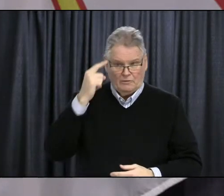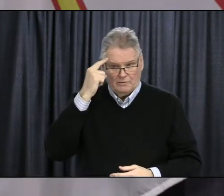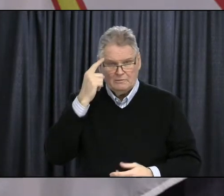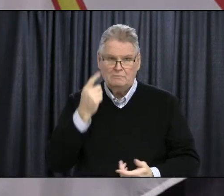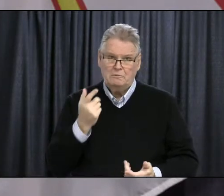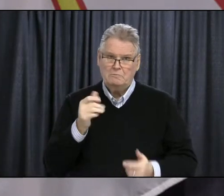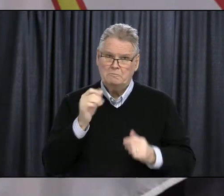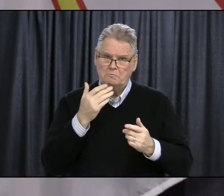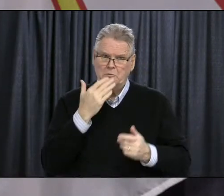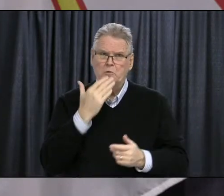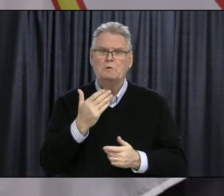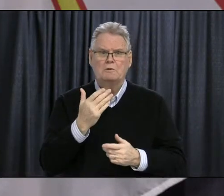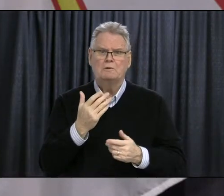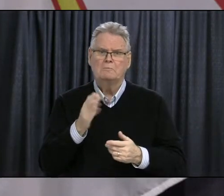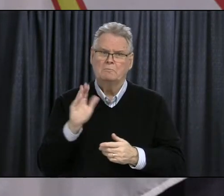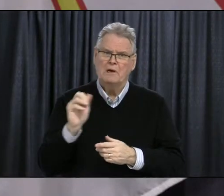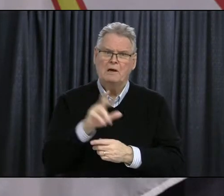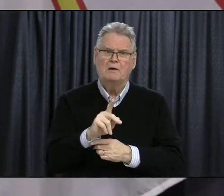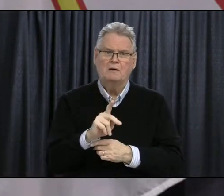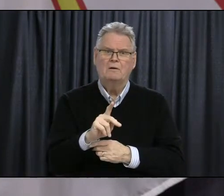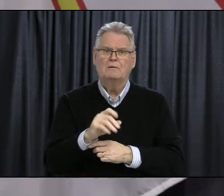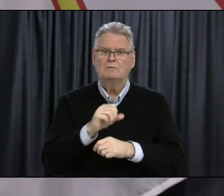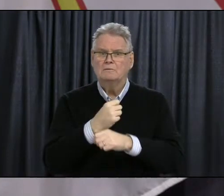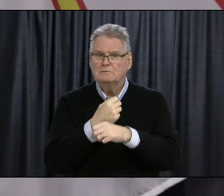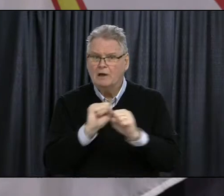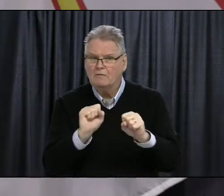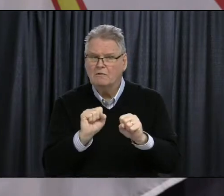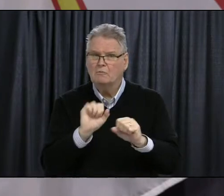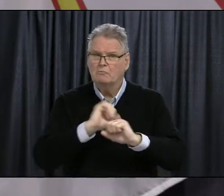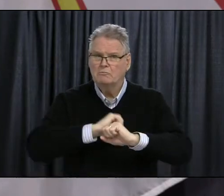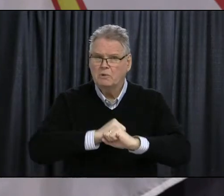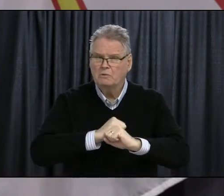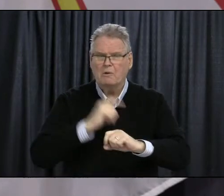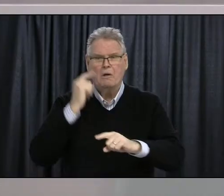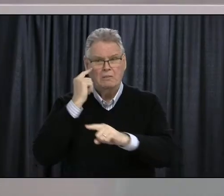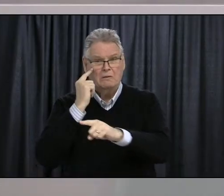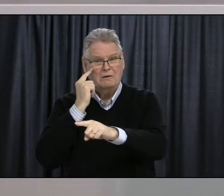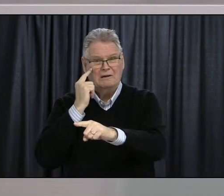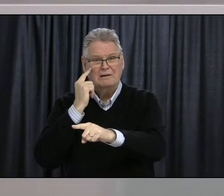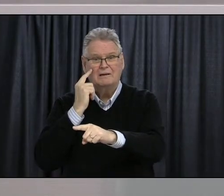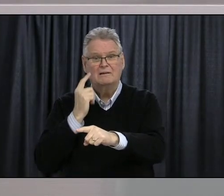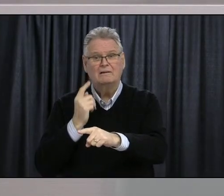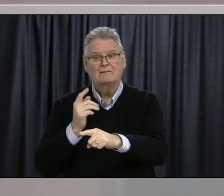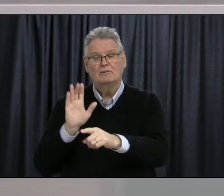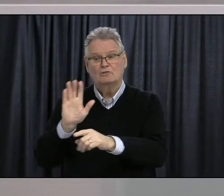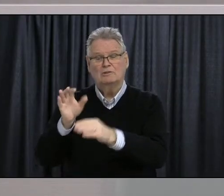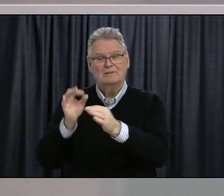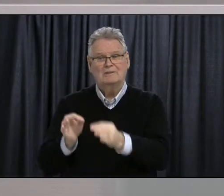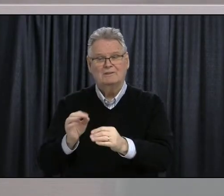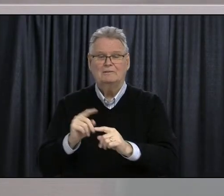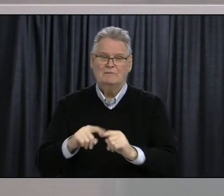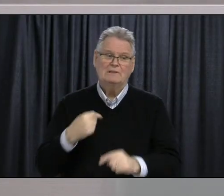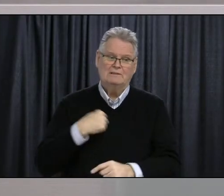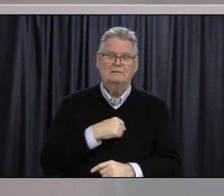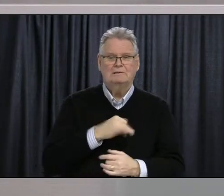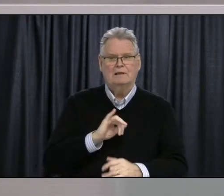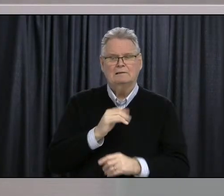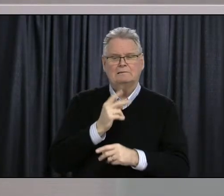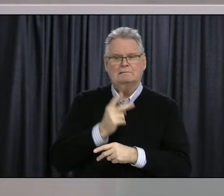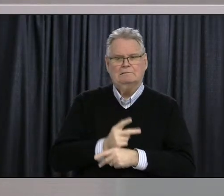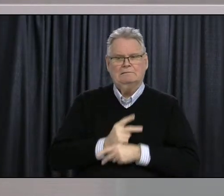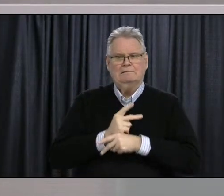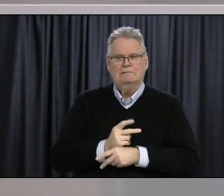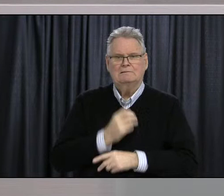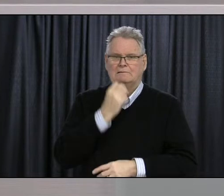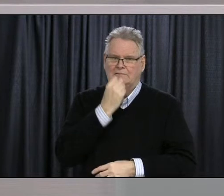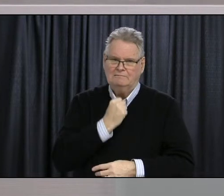appropriate precautions to protect their employees. Thank you. Sarah Smelly with the Canadian